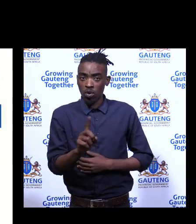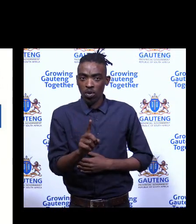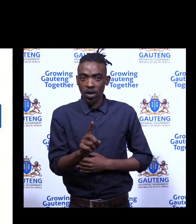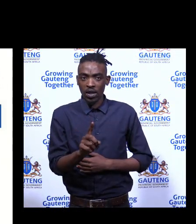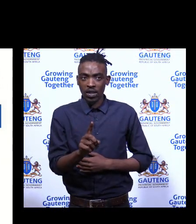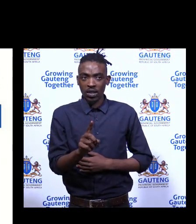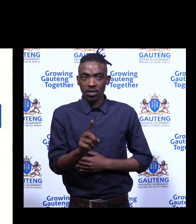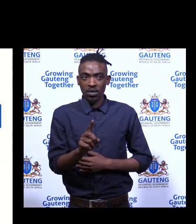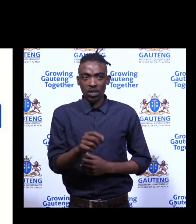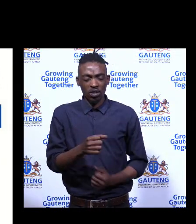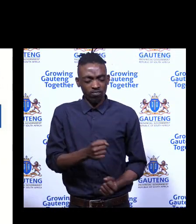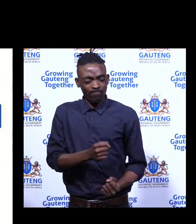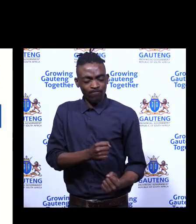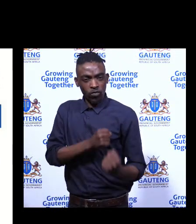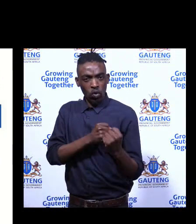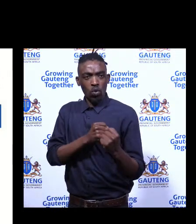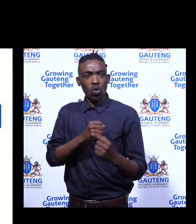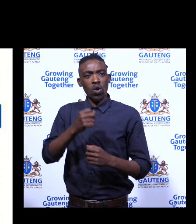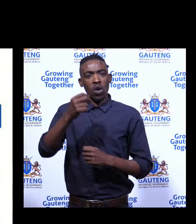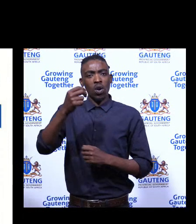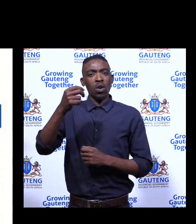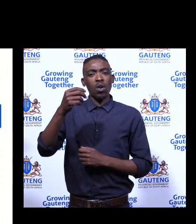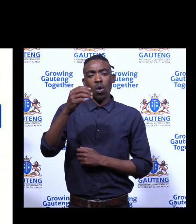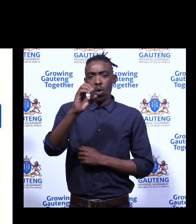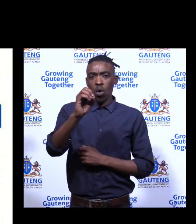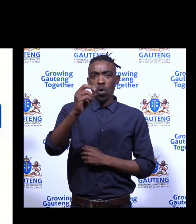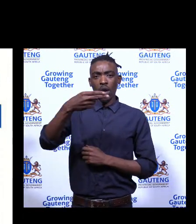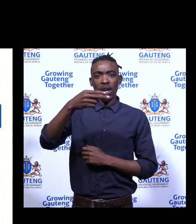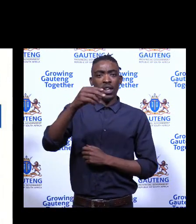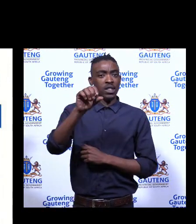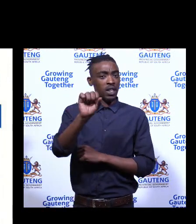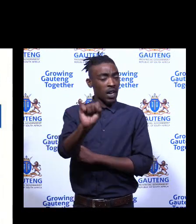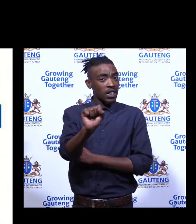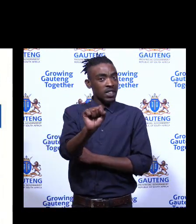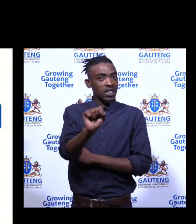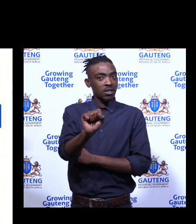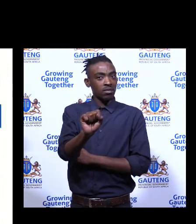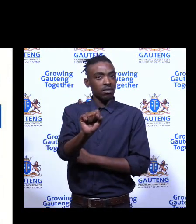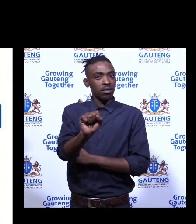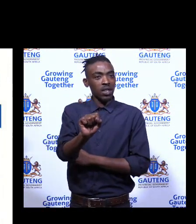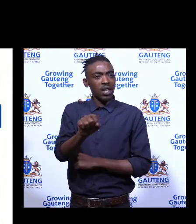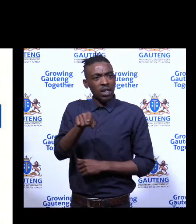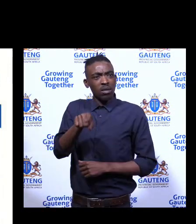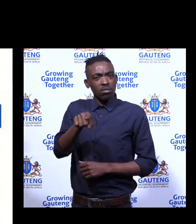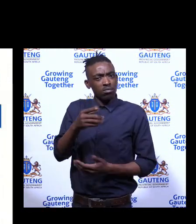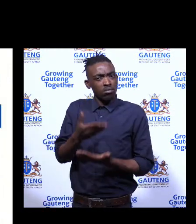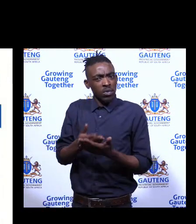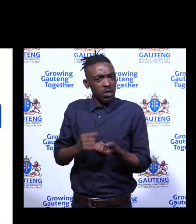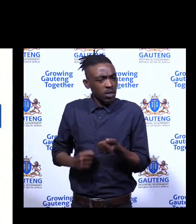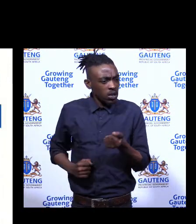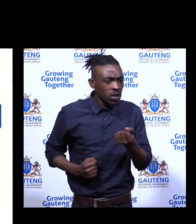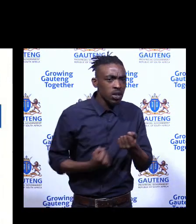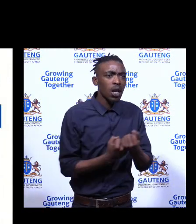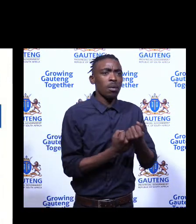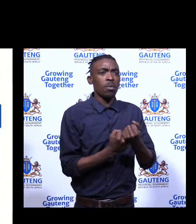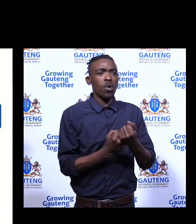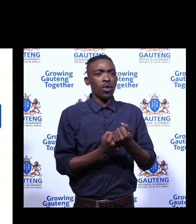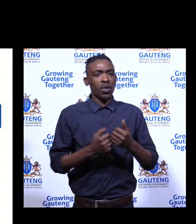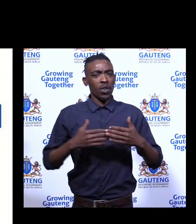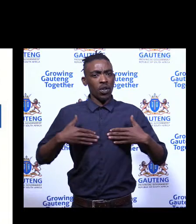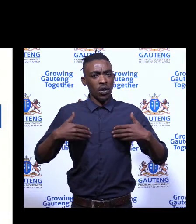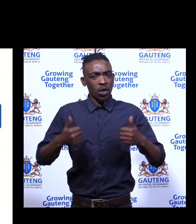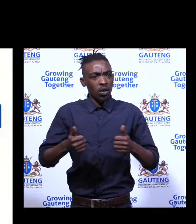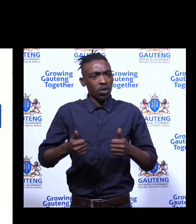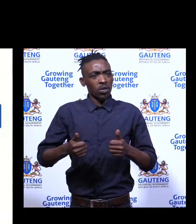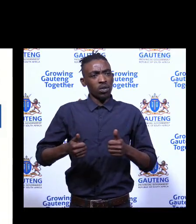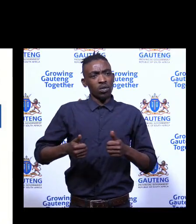our OHS services so that they can be able to support the healthcare